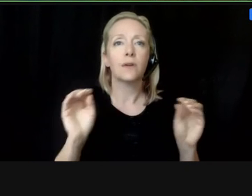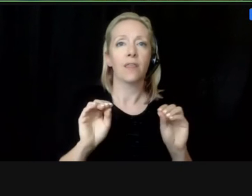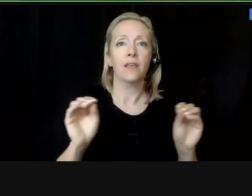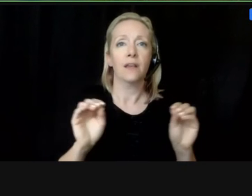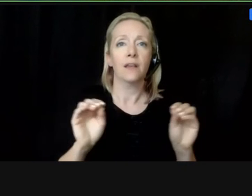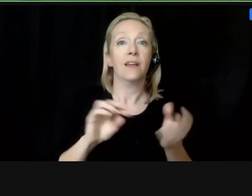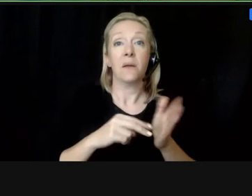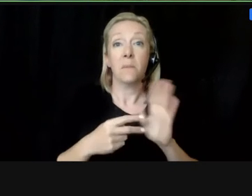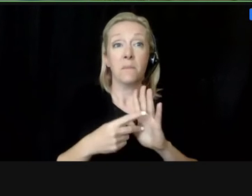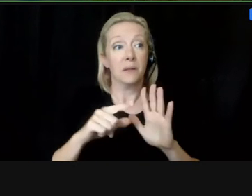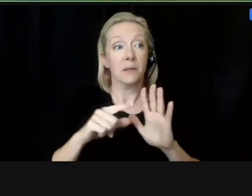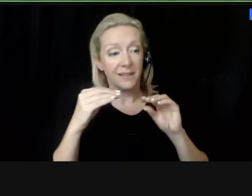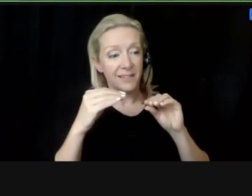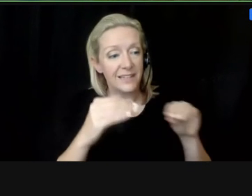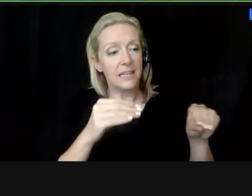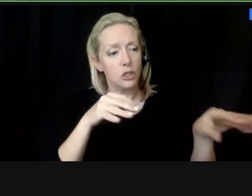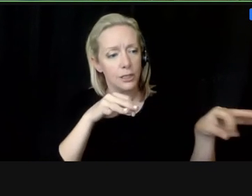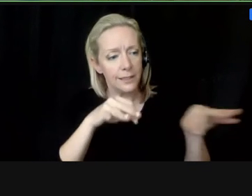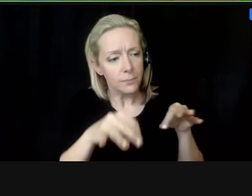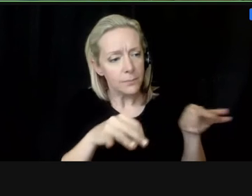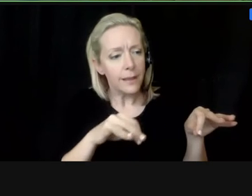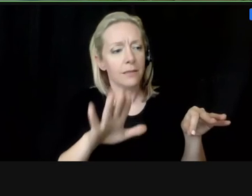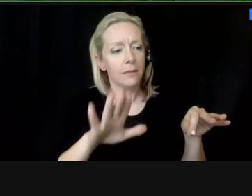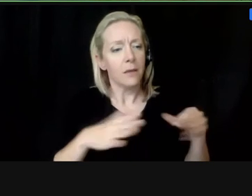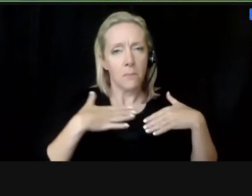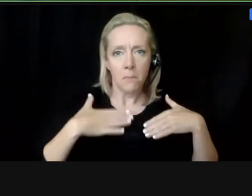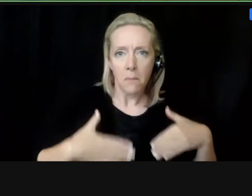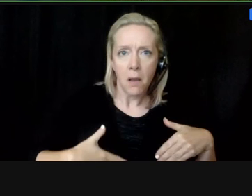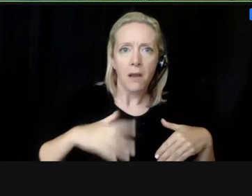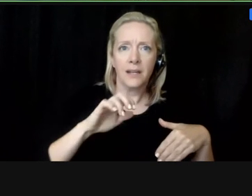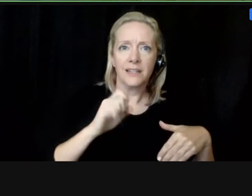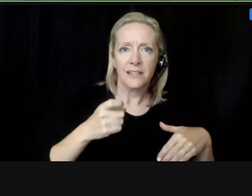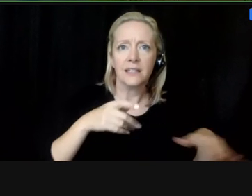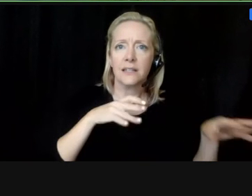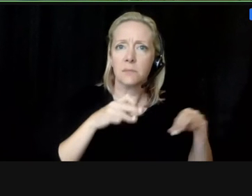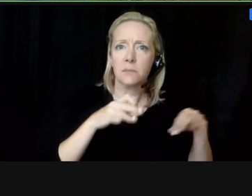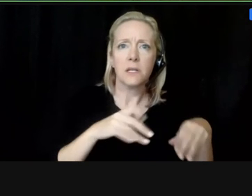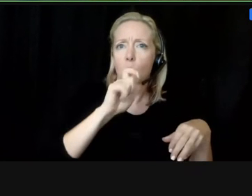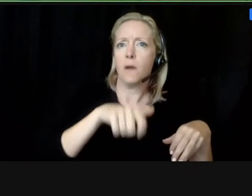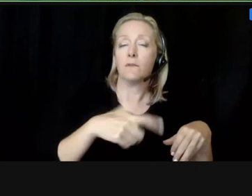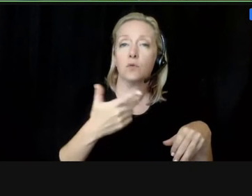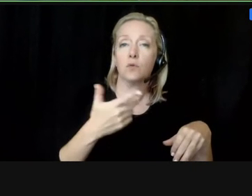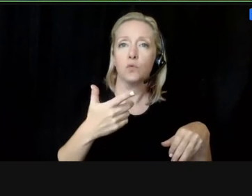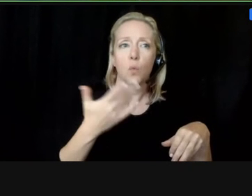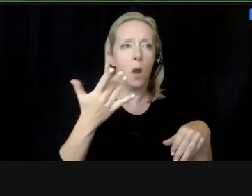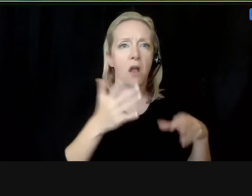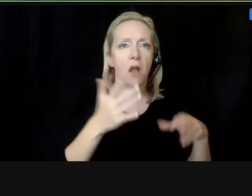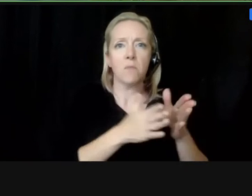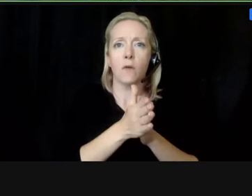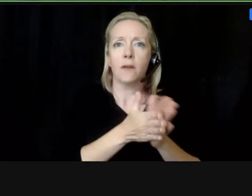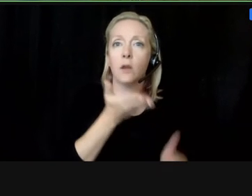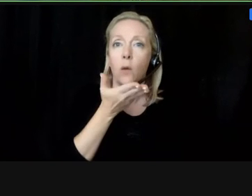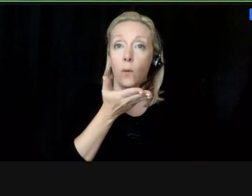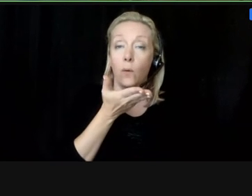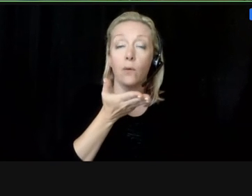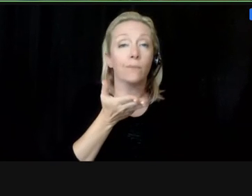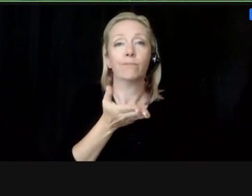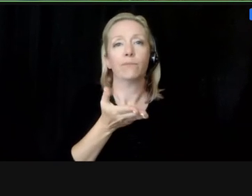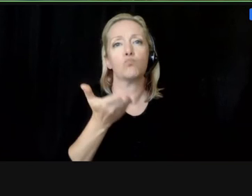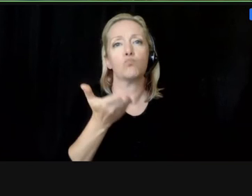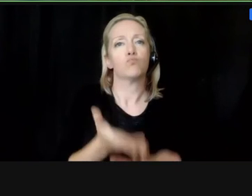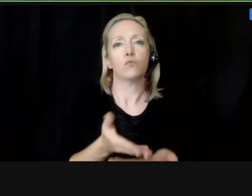need education about their sexuality. And that we know is not true as of today.